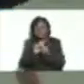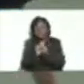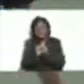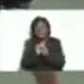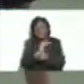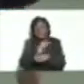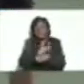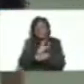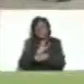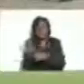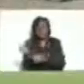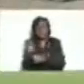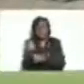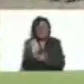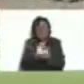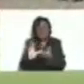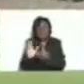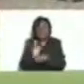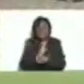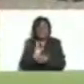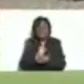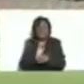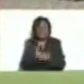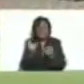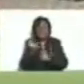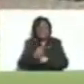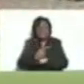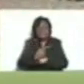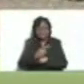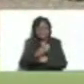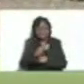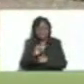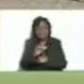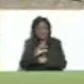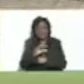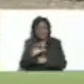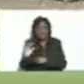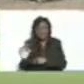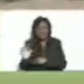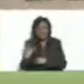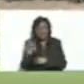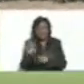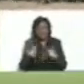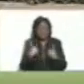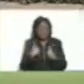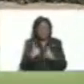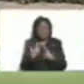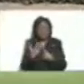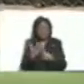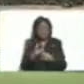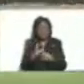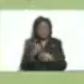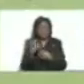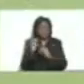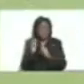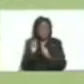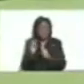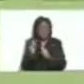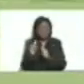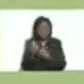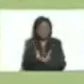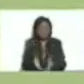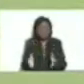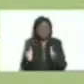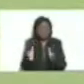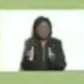The National Tennis Center was busy with action today. The ITF U14 Junkanoo Bowl kicked off its opening round matches. Dozens of